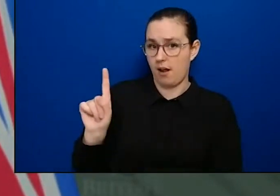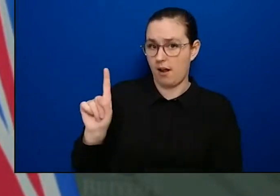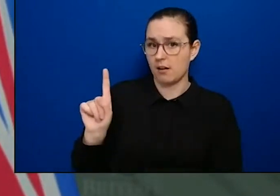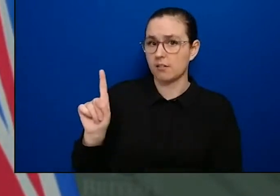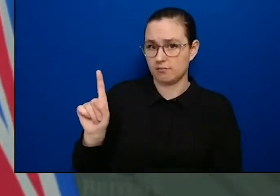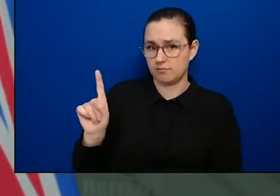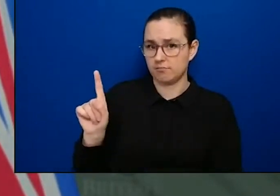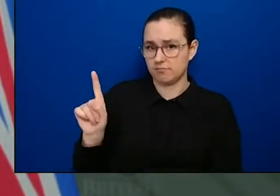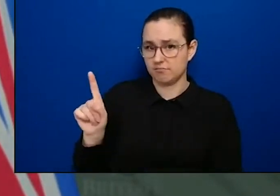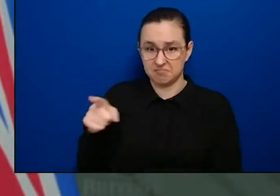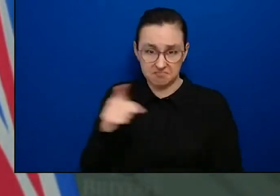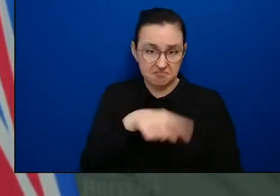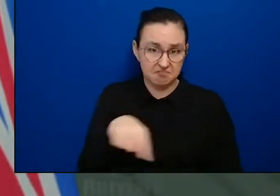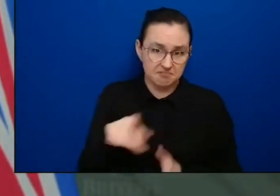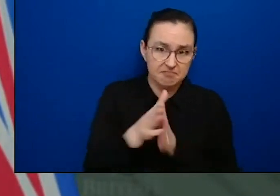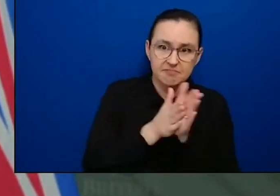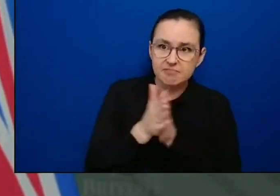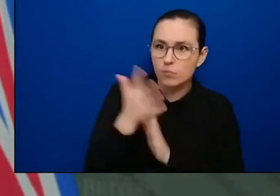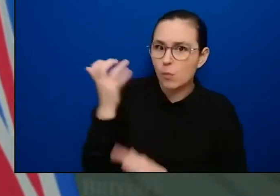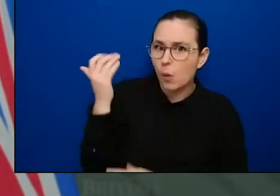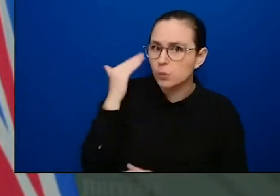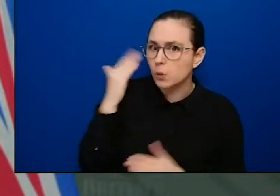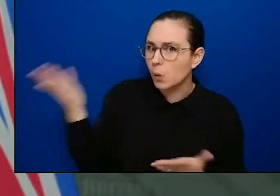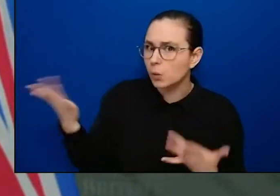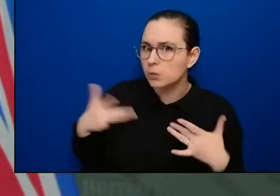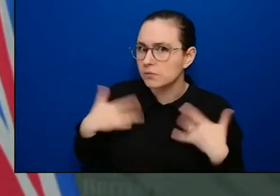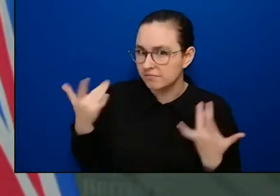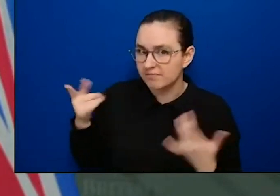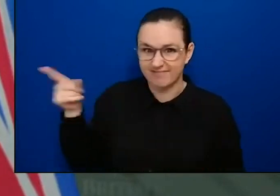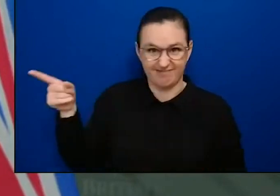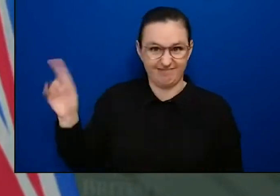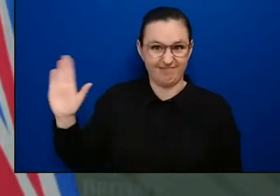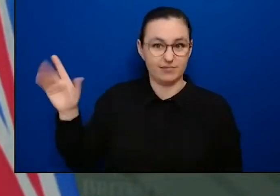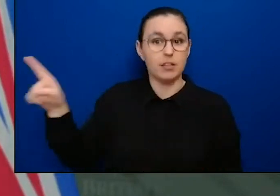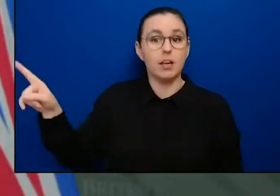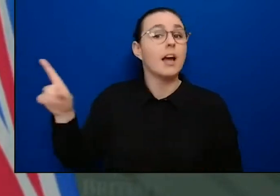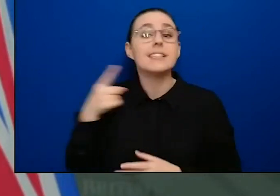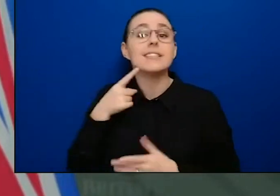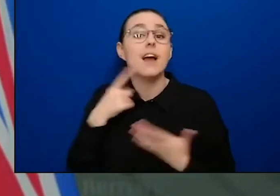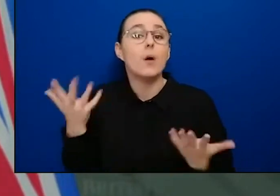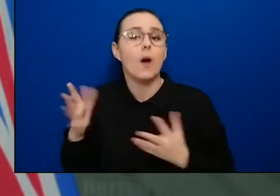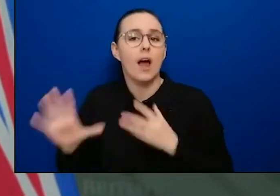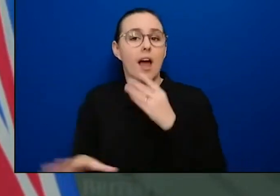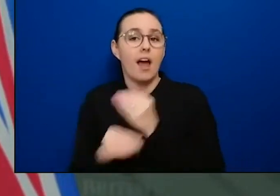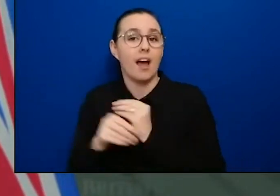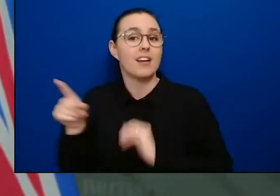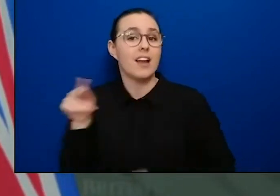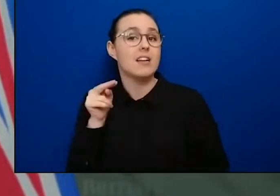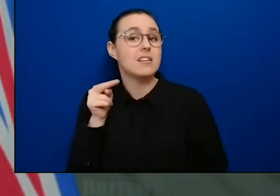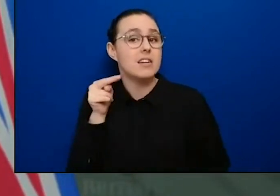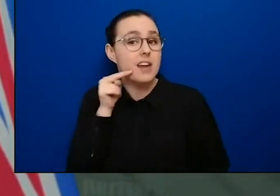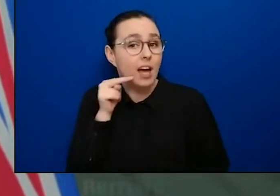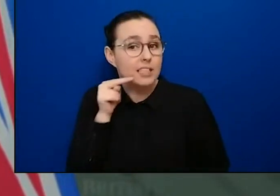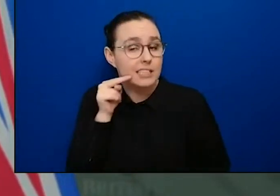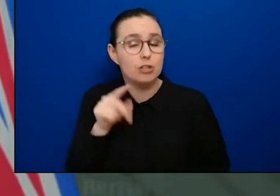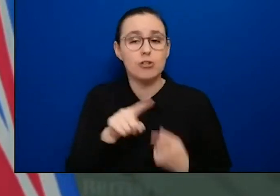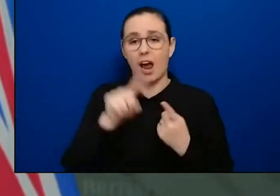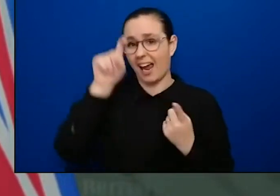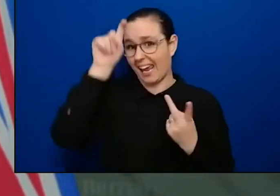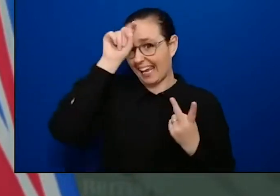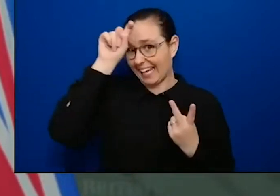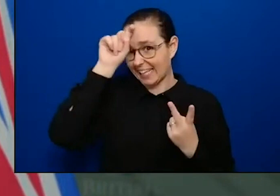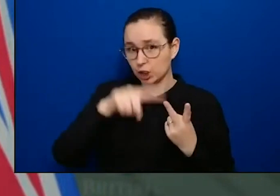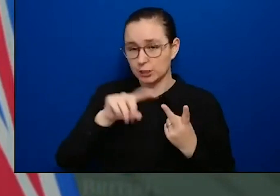I think, be interested in. They announced they're adding Nigeria, Egypt, and Malawi to the list of countries involved